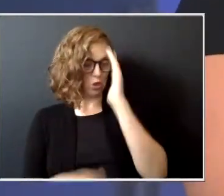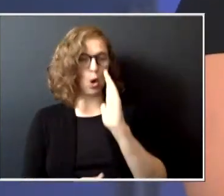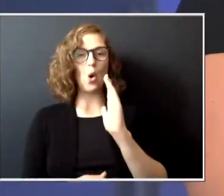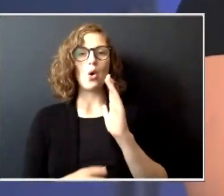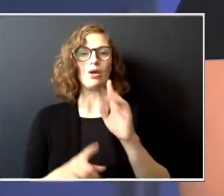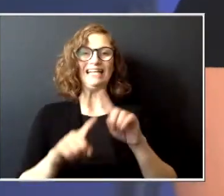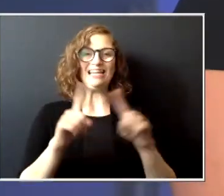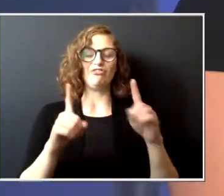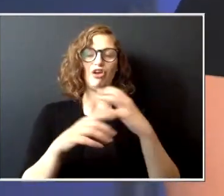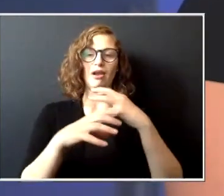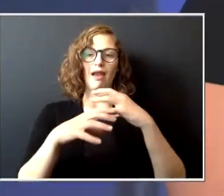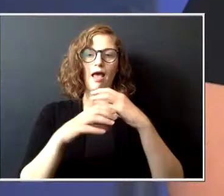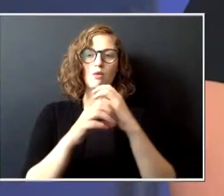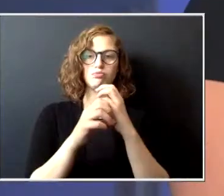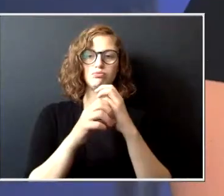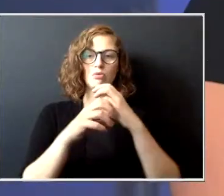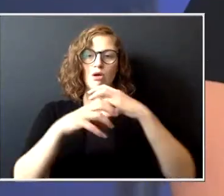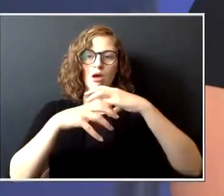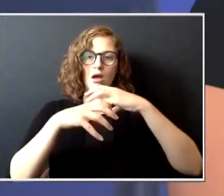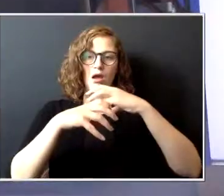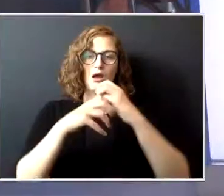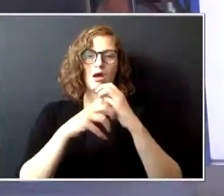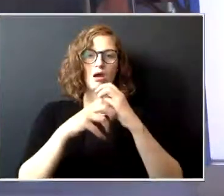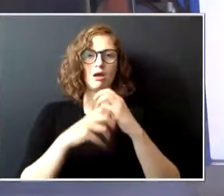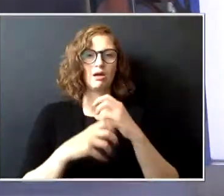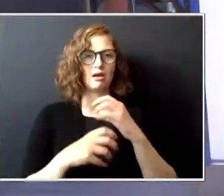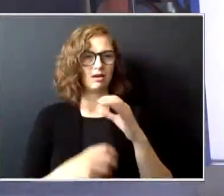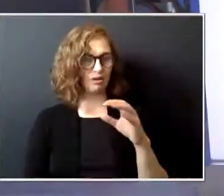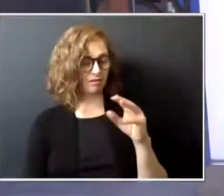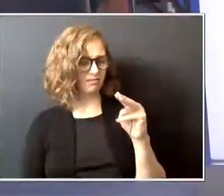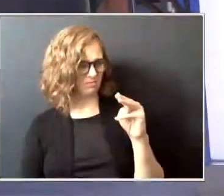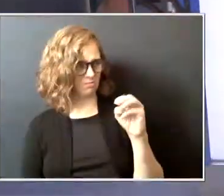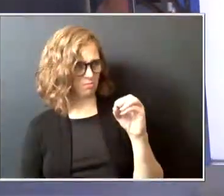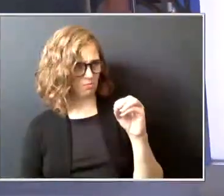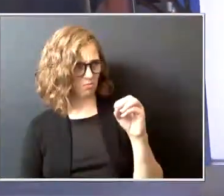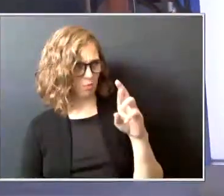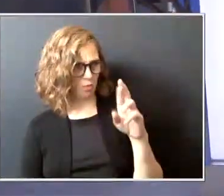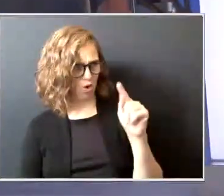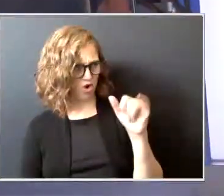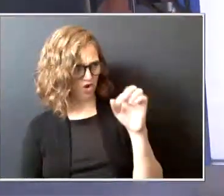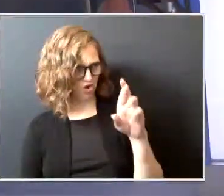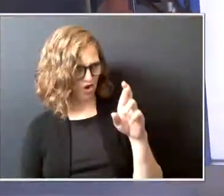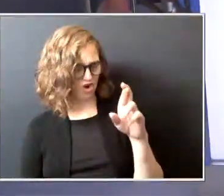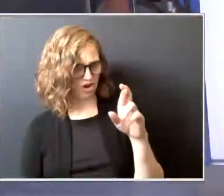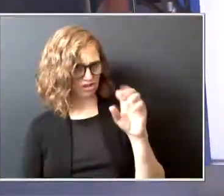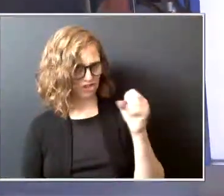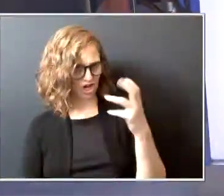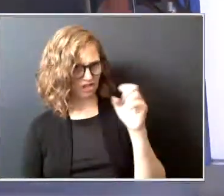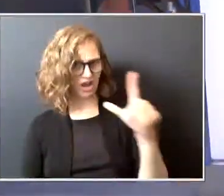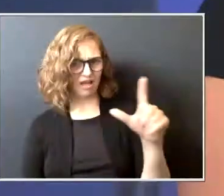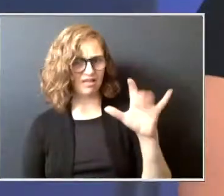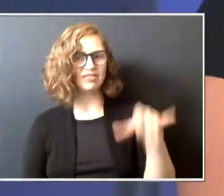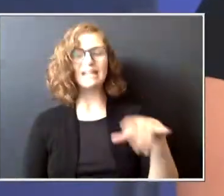in there. And so by mortar shell, it's a firework. It's a firework, oh yes, yeah. The big pretty booms that go off in the sky.